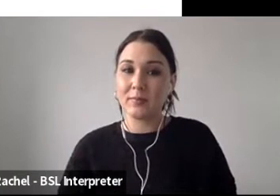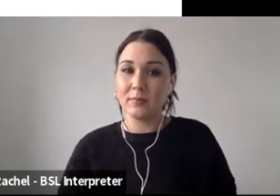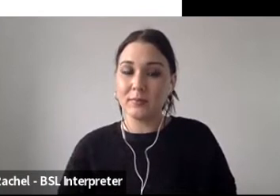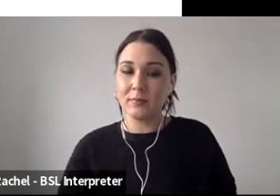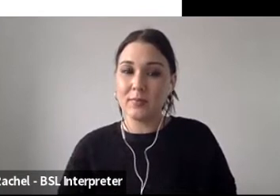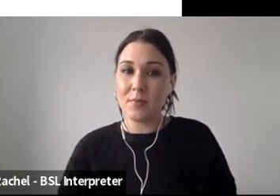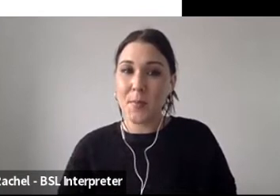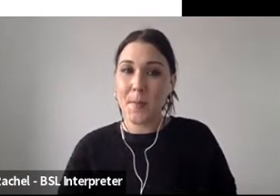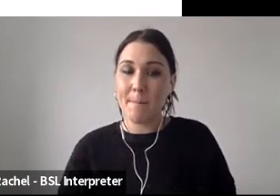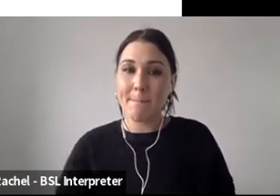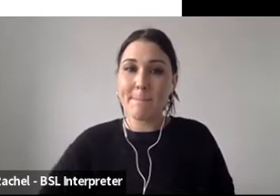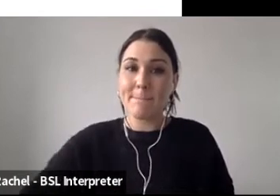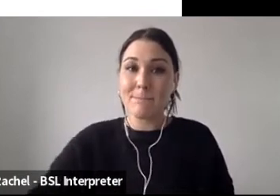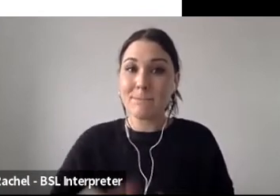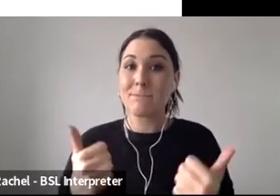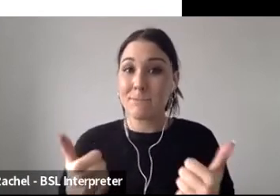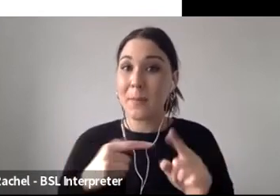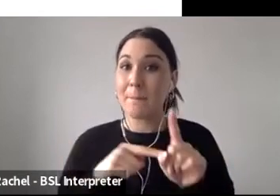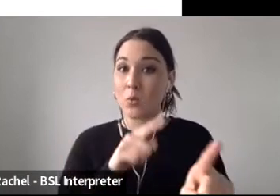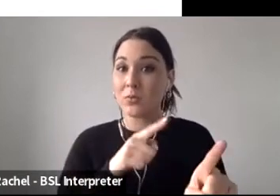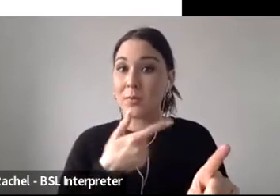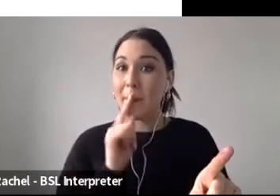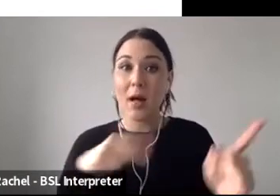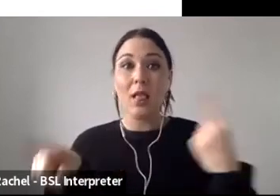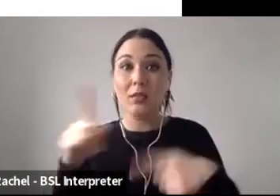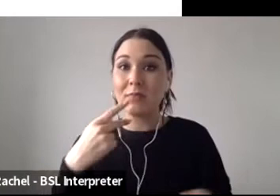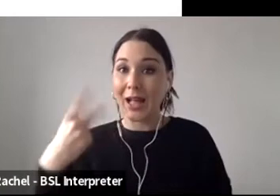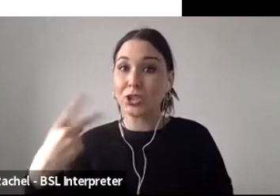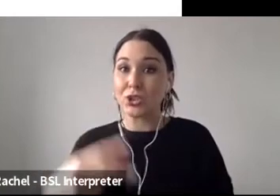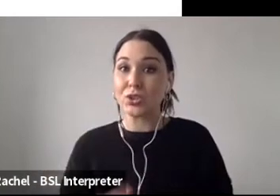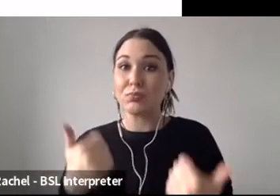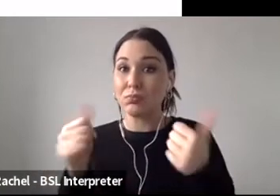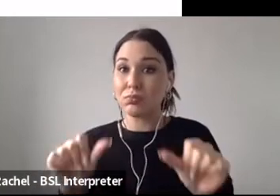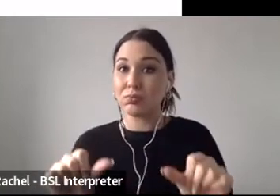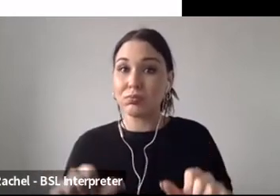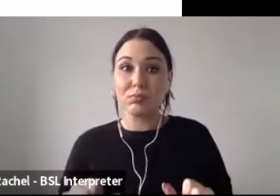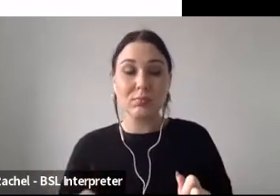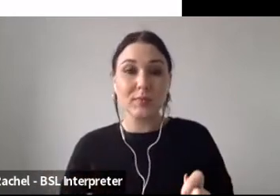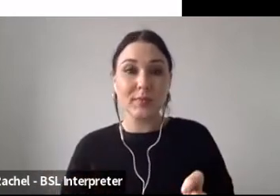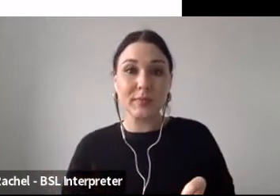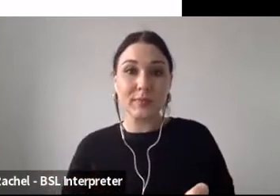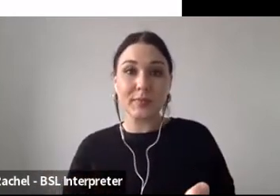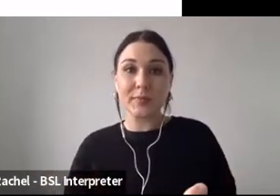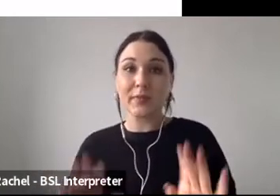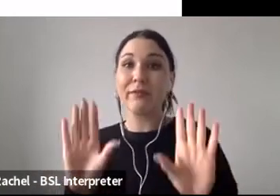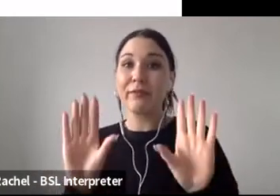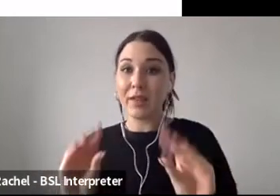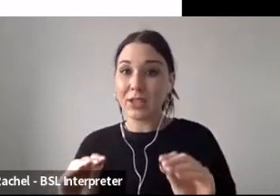Okay, I think most people have answered, nearly. So I'm going to end the poll now